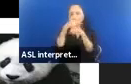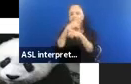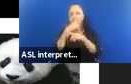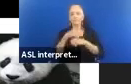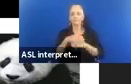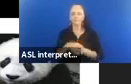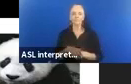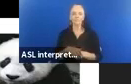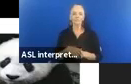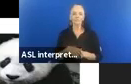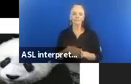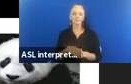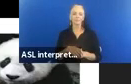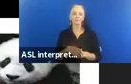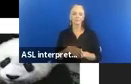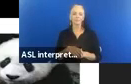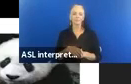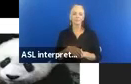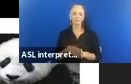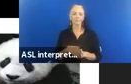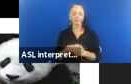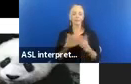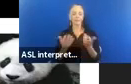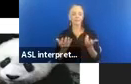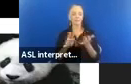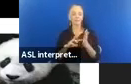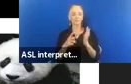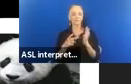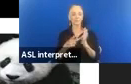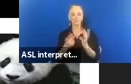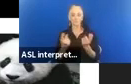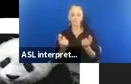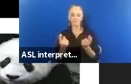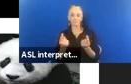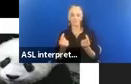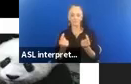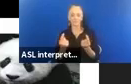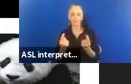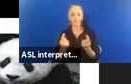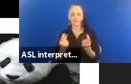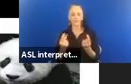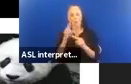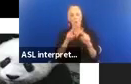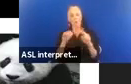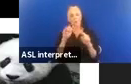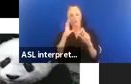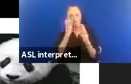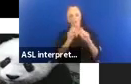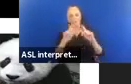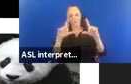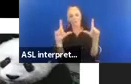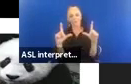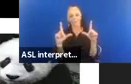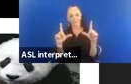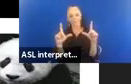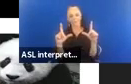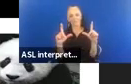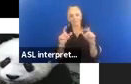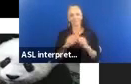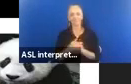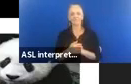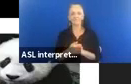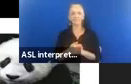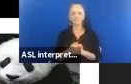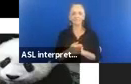So to do this, we're gonna take a look at this image first. This is usually what